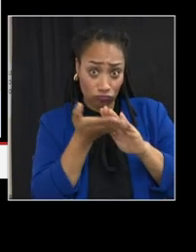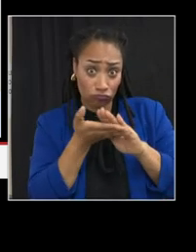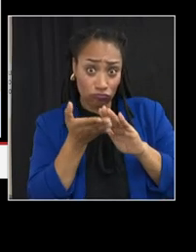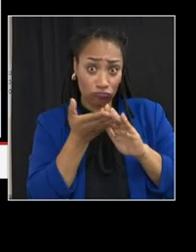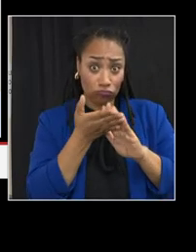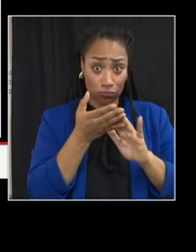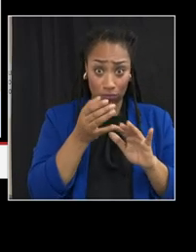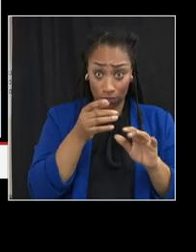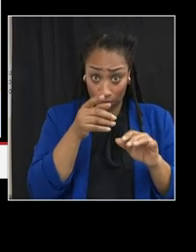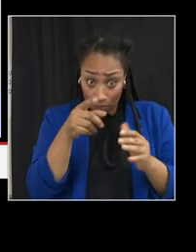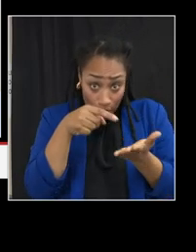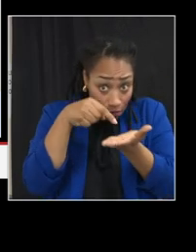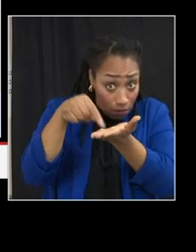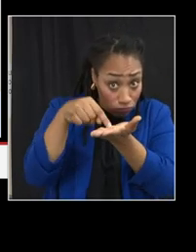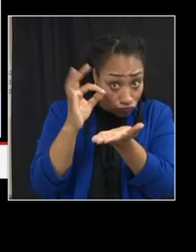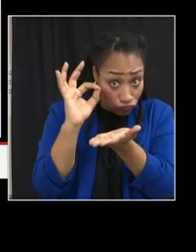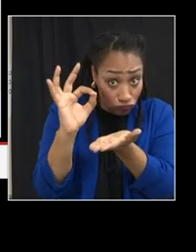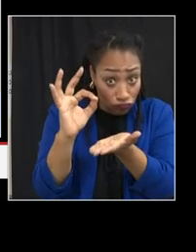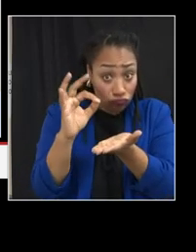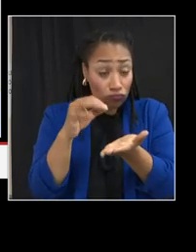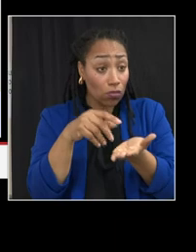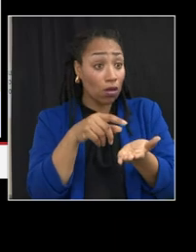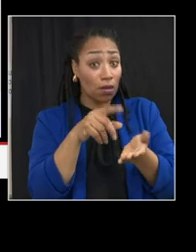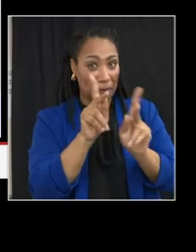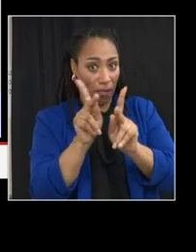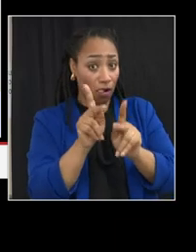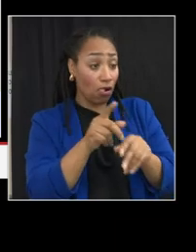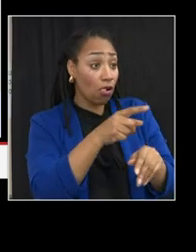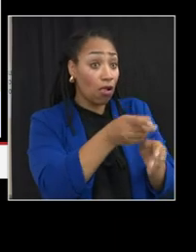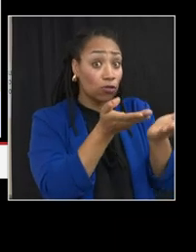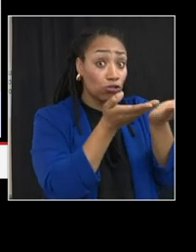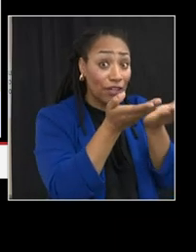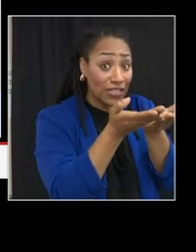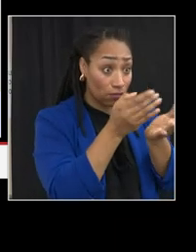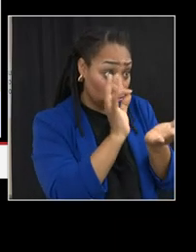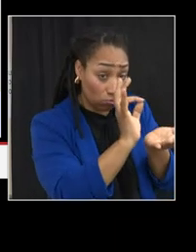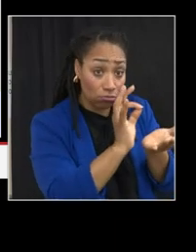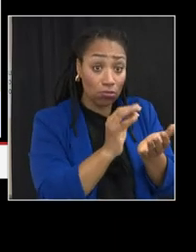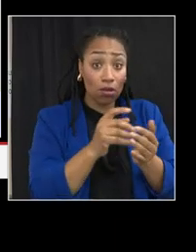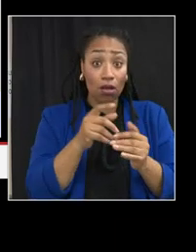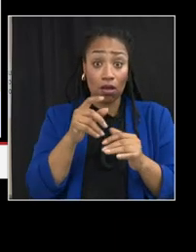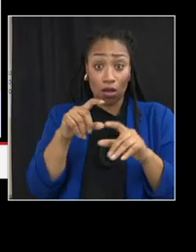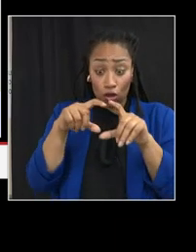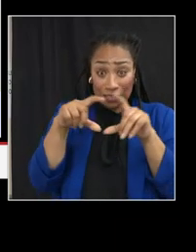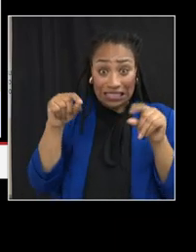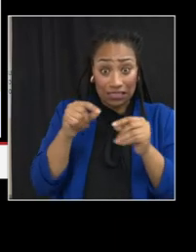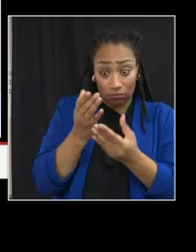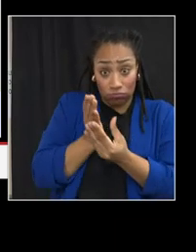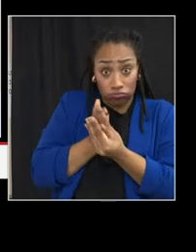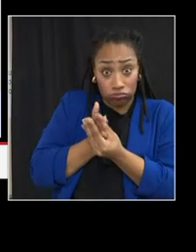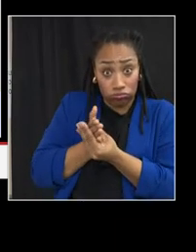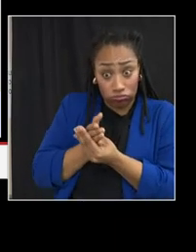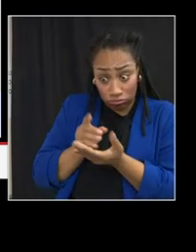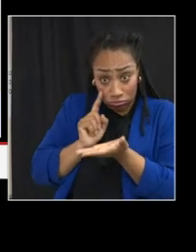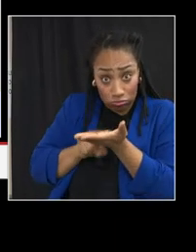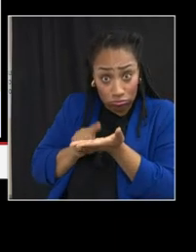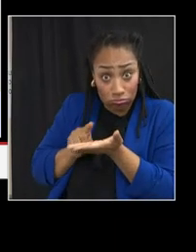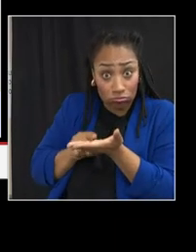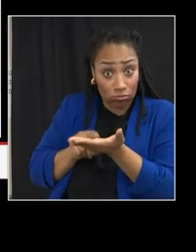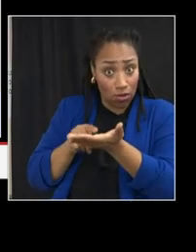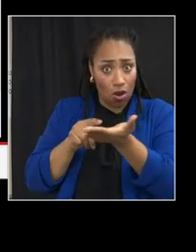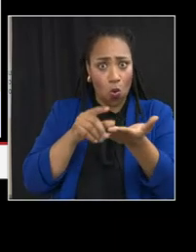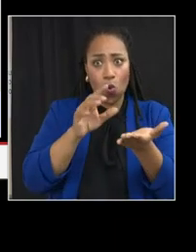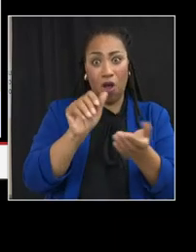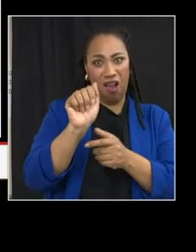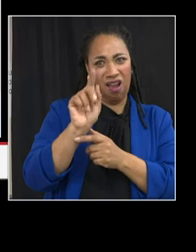right way. We're keeping books the right way. We can track our receipts to justify how we spent our money. So we're